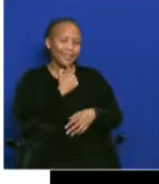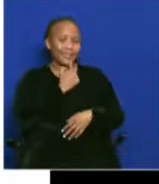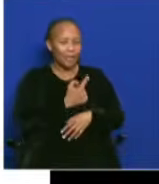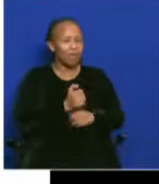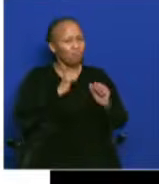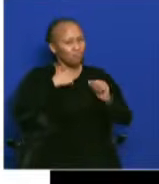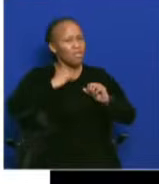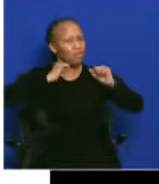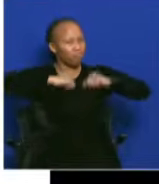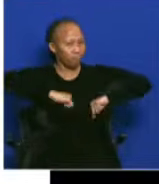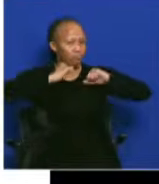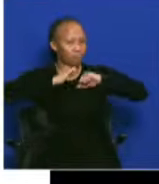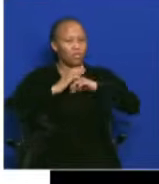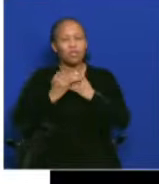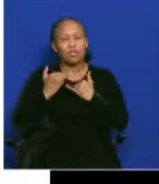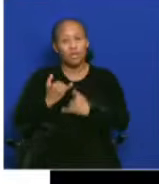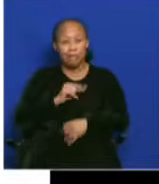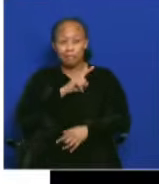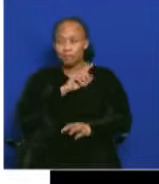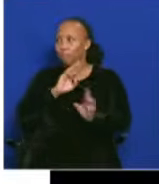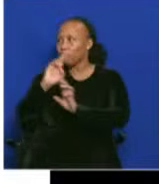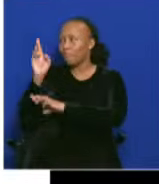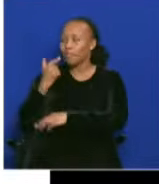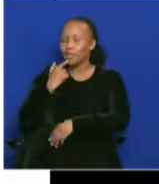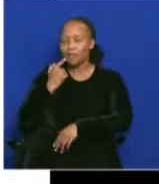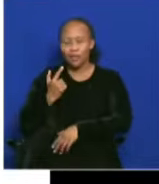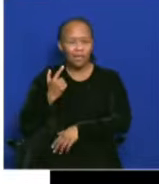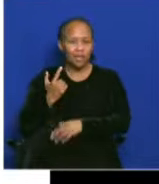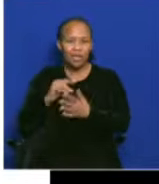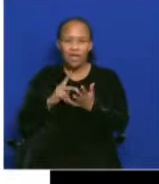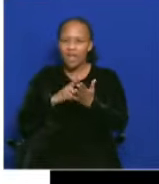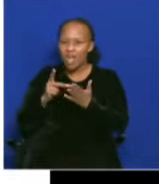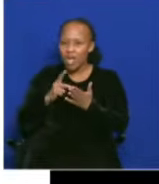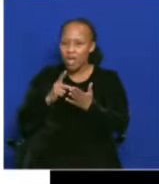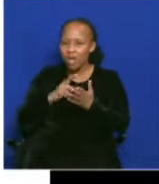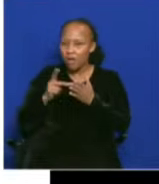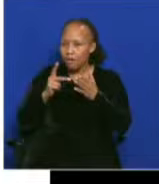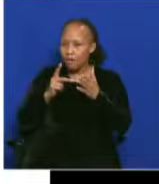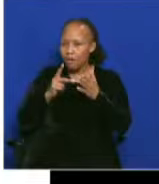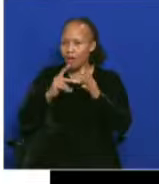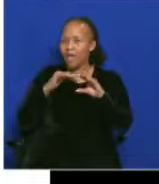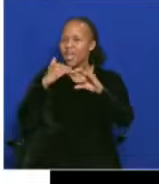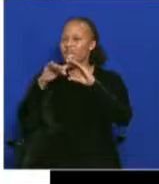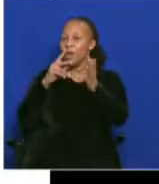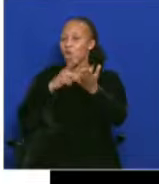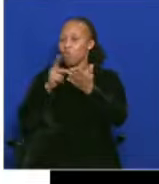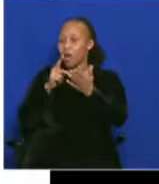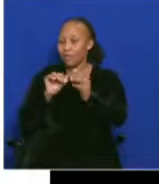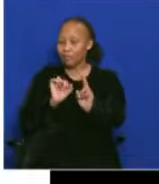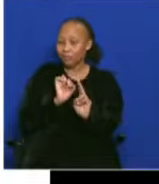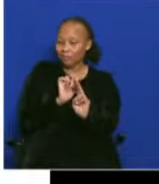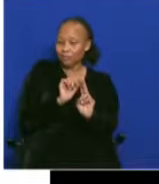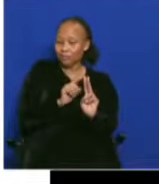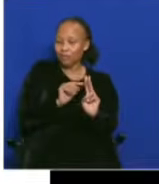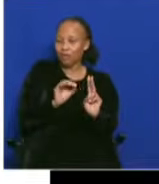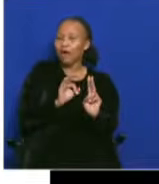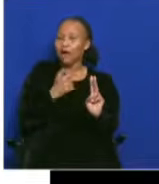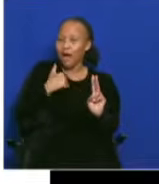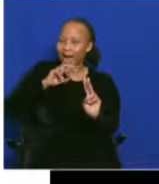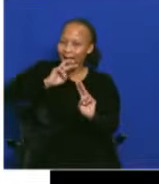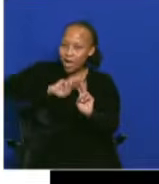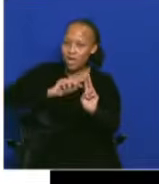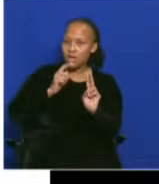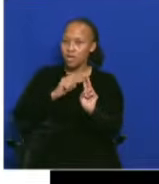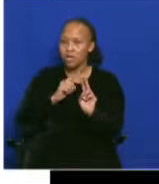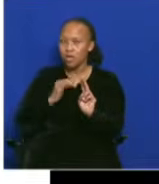Mr. Sayed responds, "Bro, I need email address of pilot." And General Khan then sends